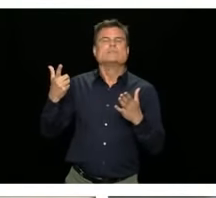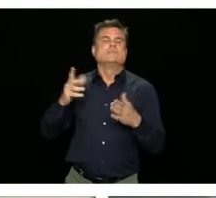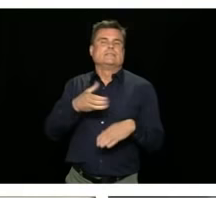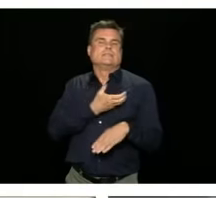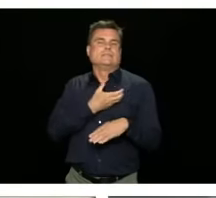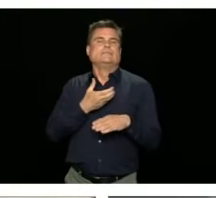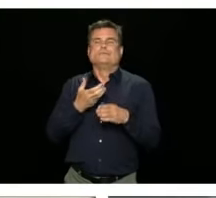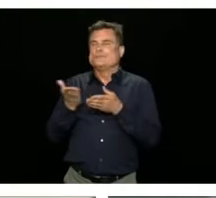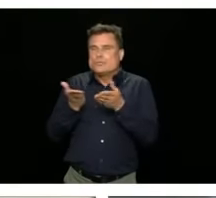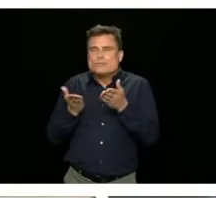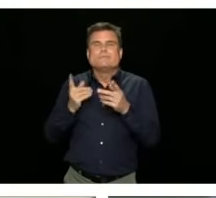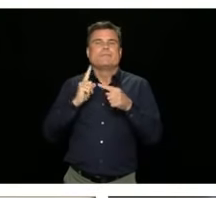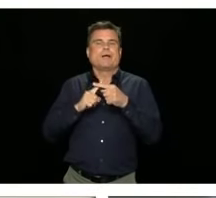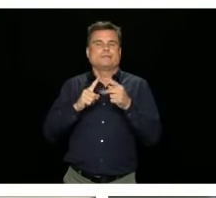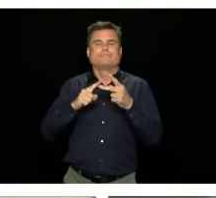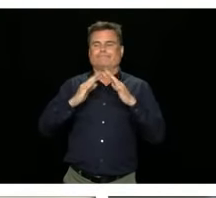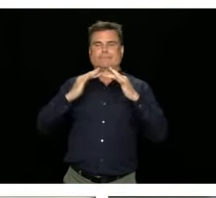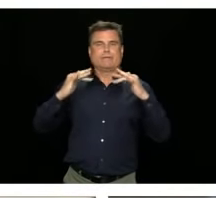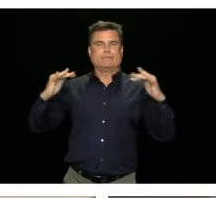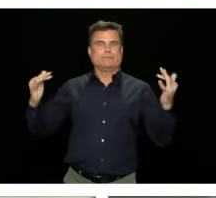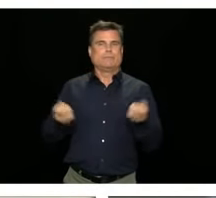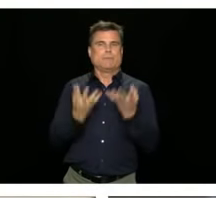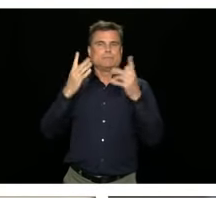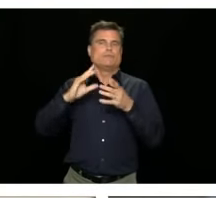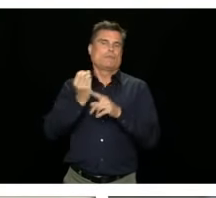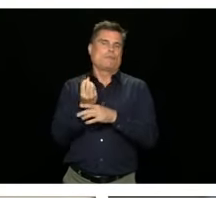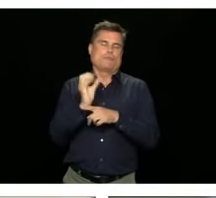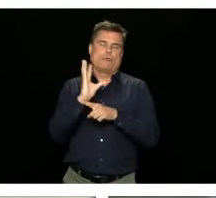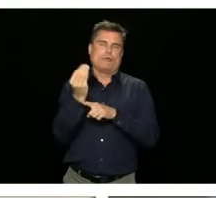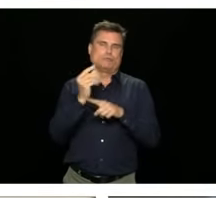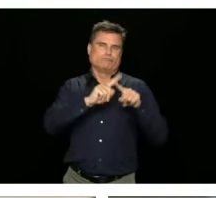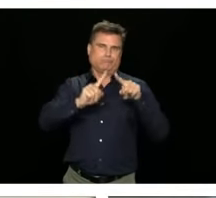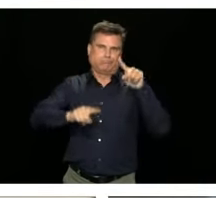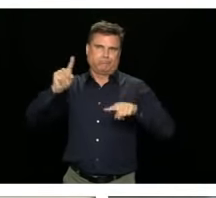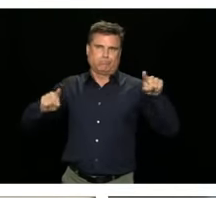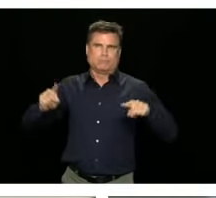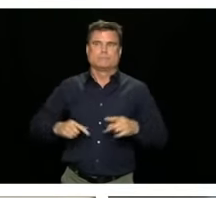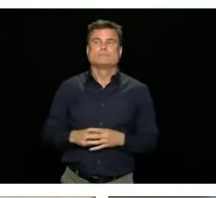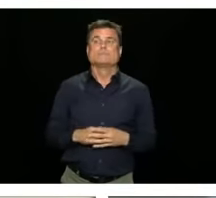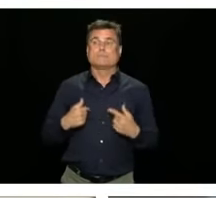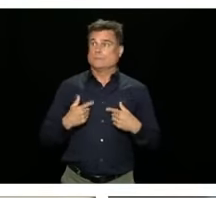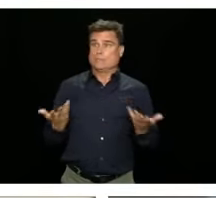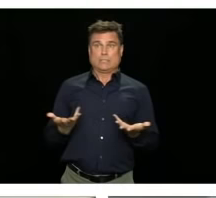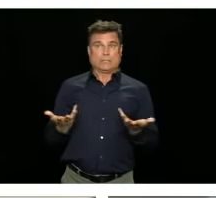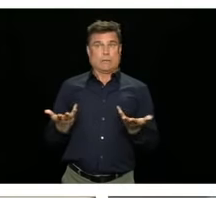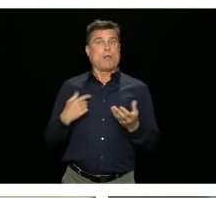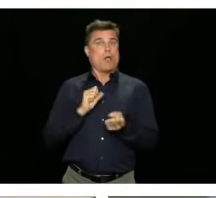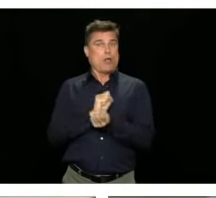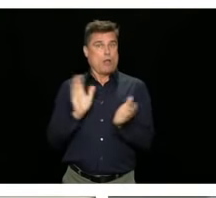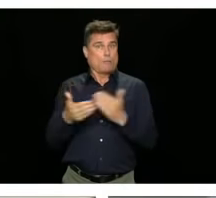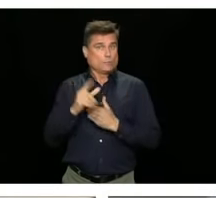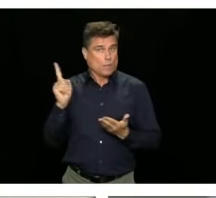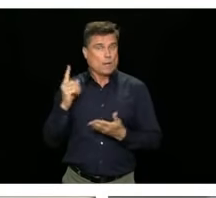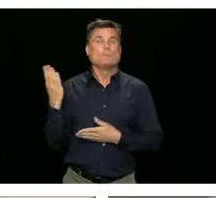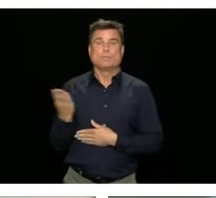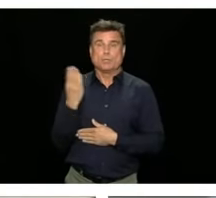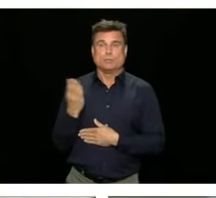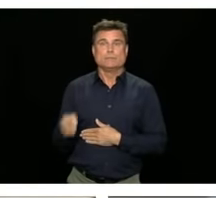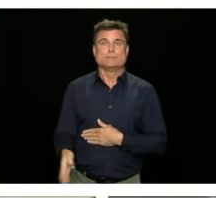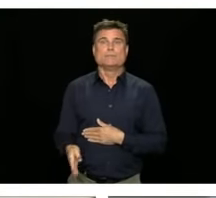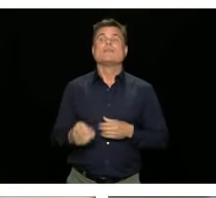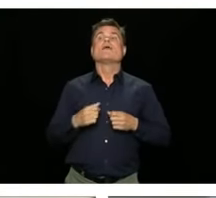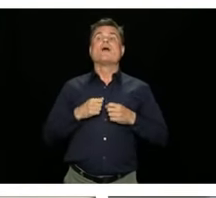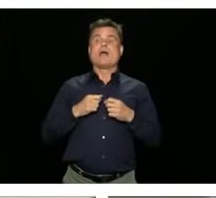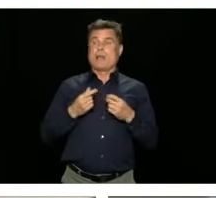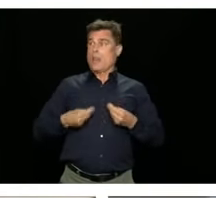I'm at my constituency office in Burnaby on the territory of the Coast Salish peoples, the Musqueam, Squamish, and